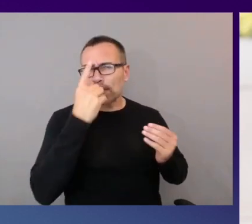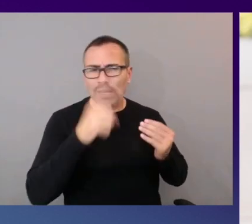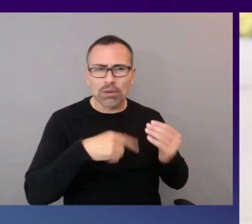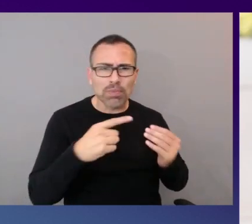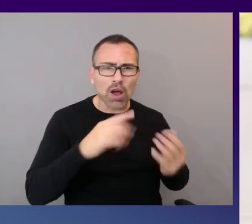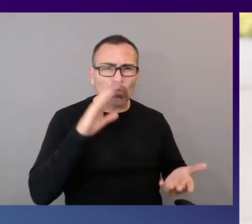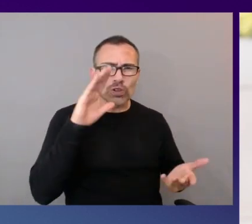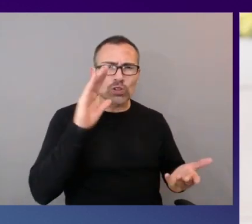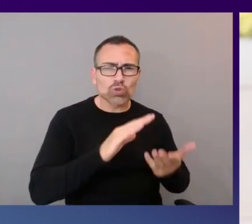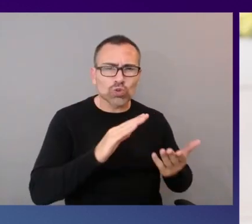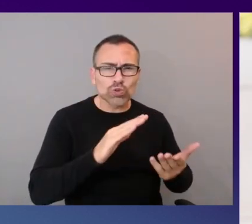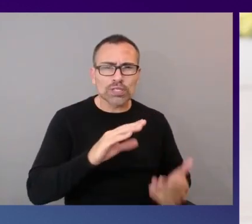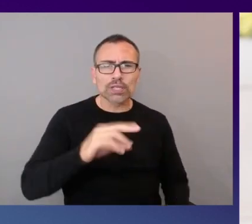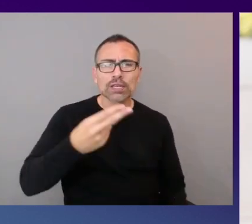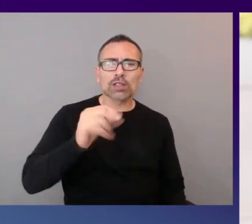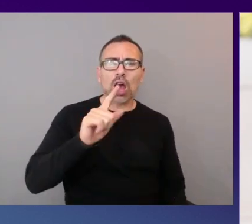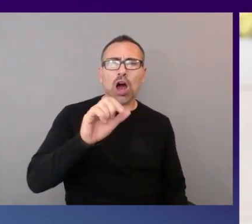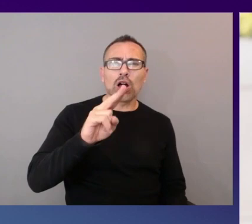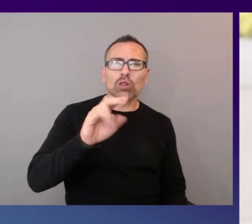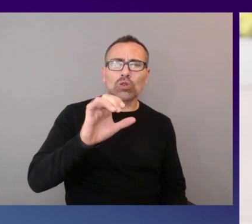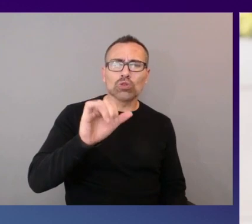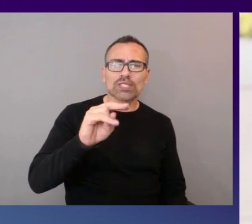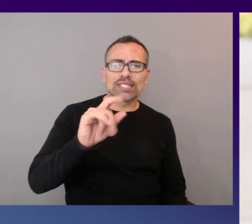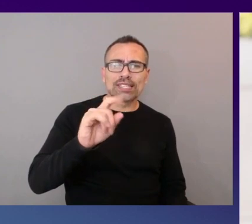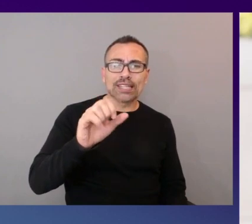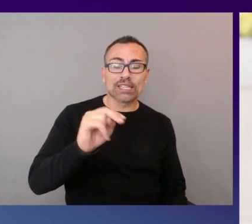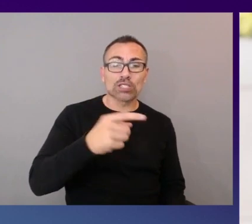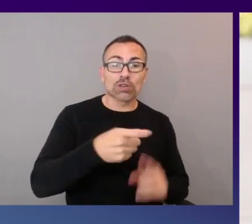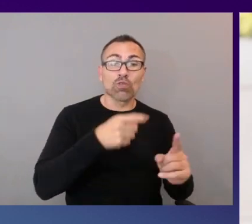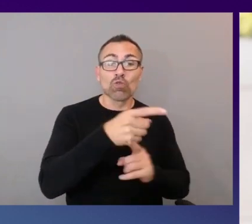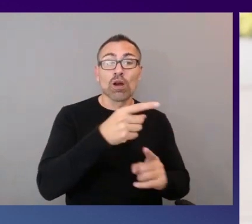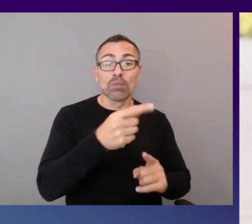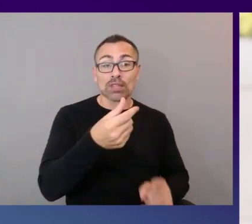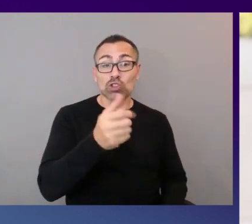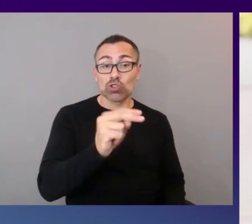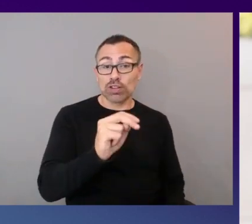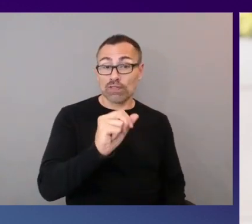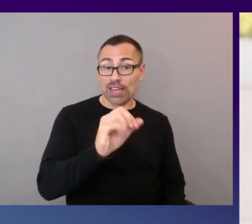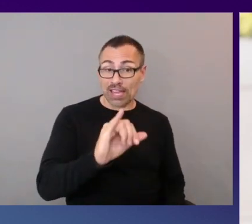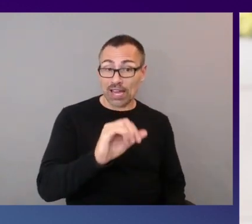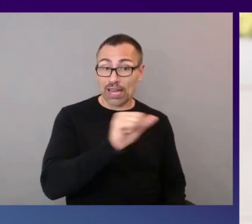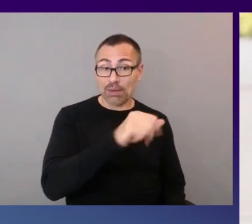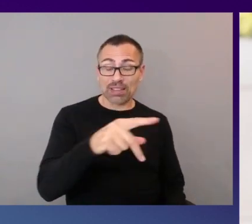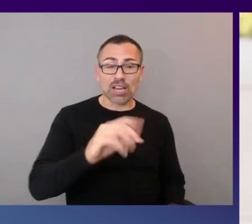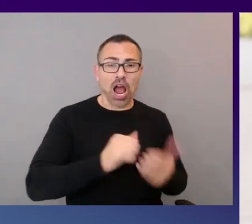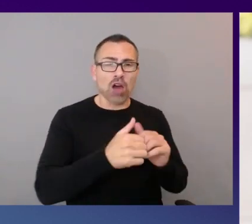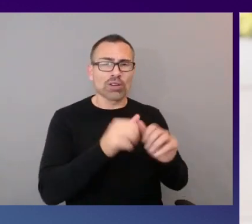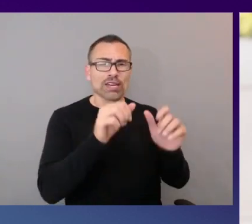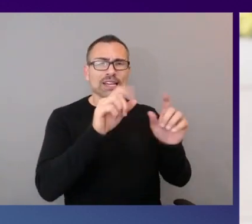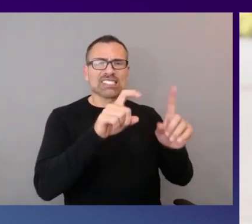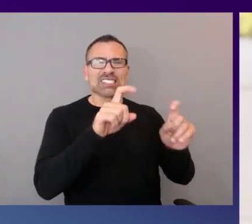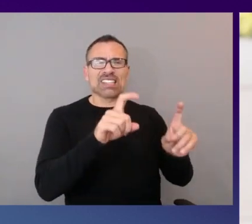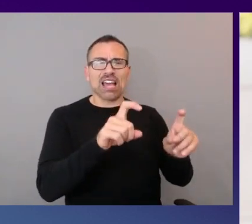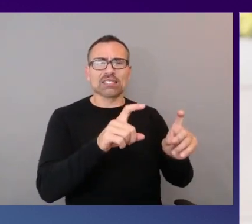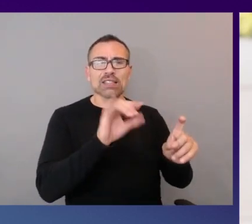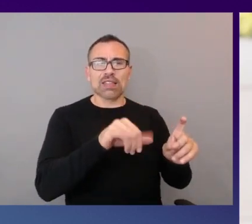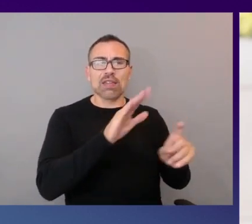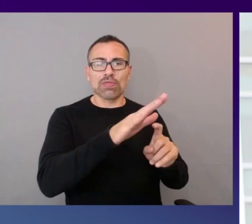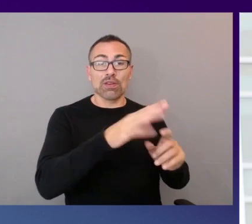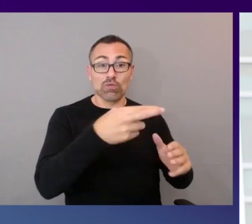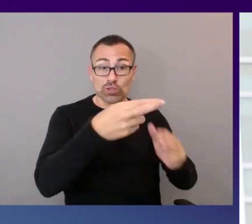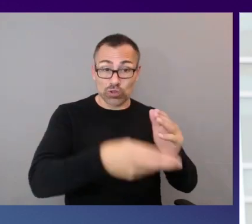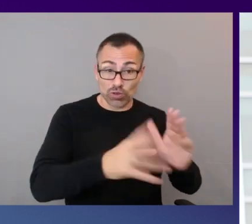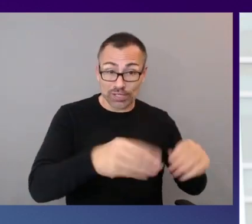generative AI applications that they build? How do they sort of test to make sure that the output that they're giving to their customers is in fact